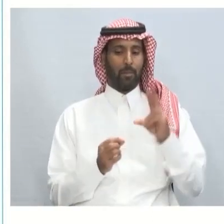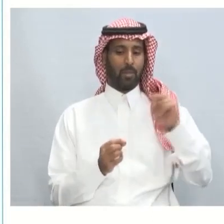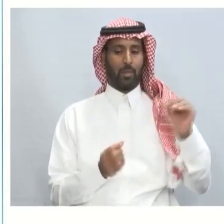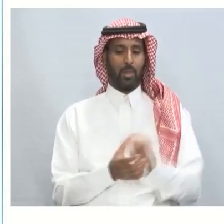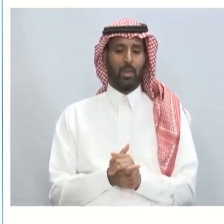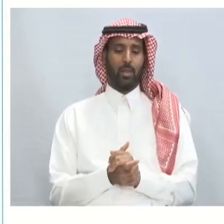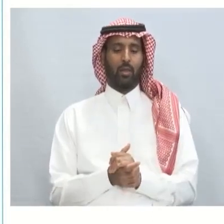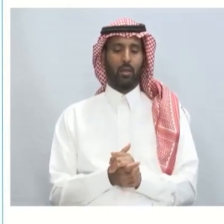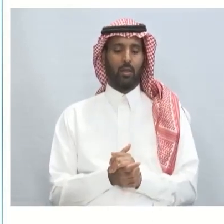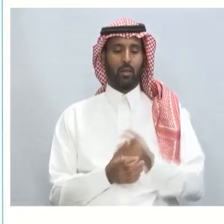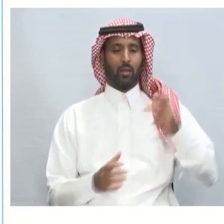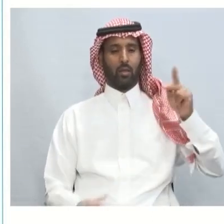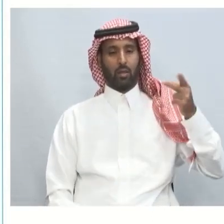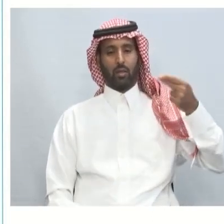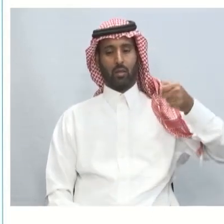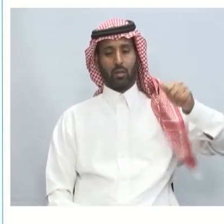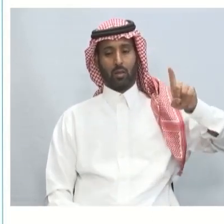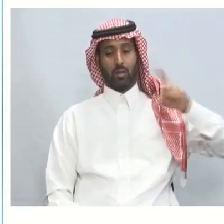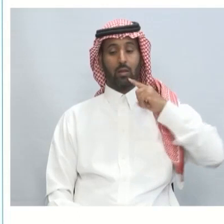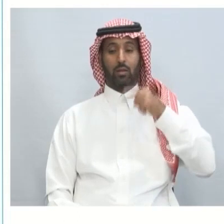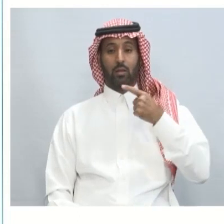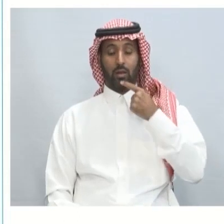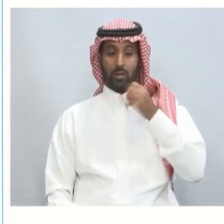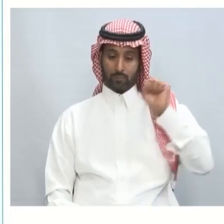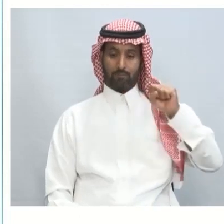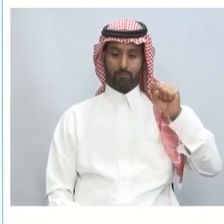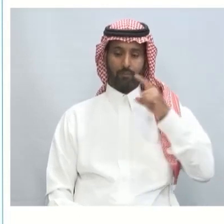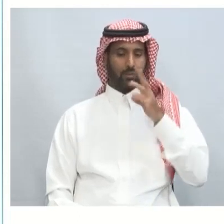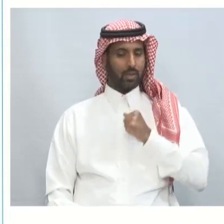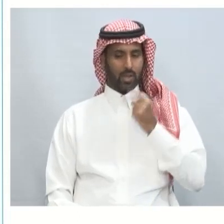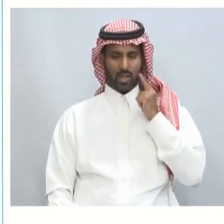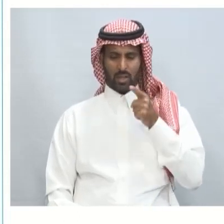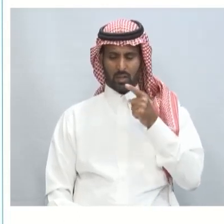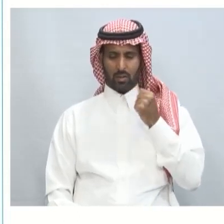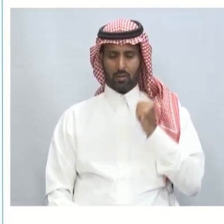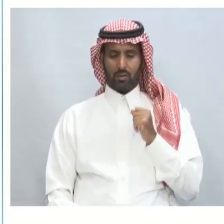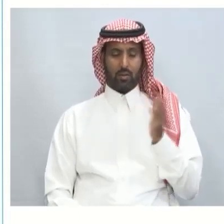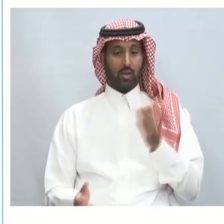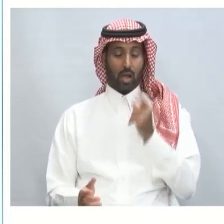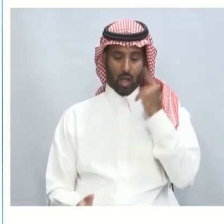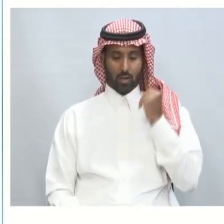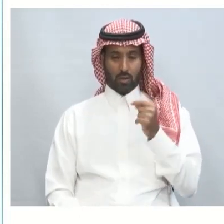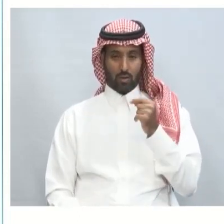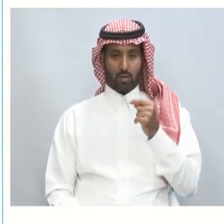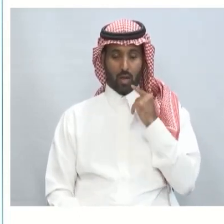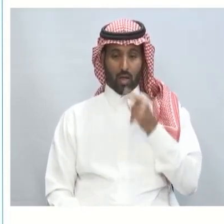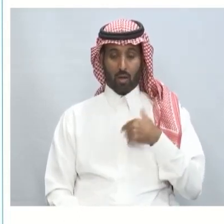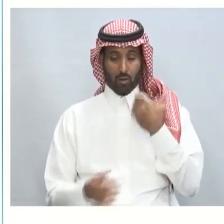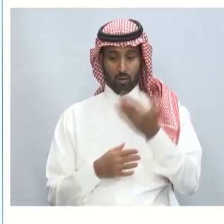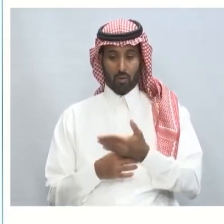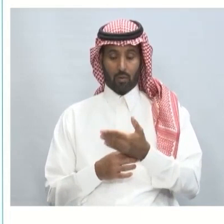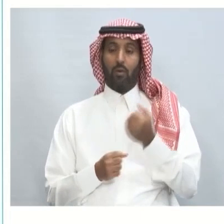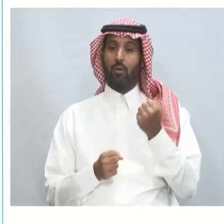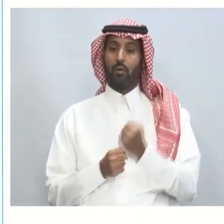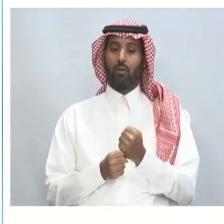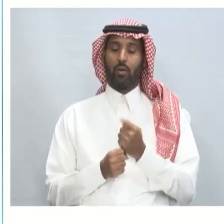thing. Khalid replied yes or yeah, but I don't mind. I will with